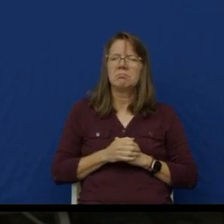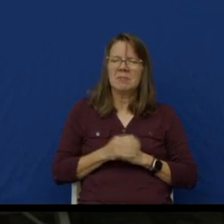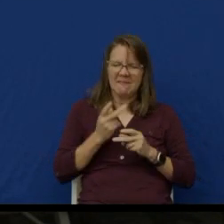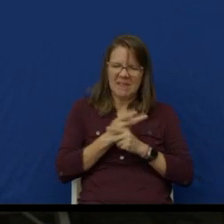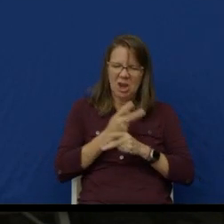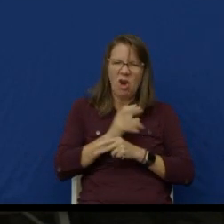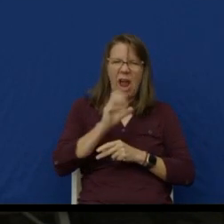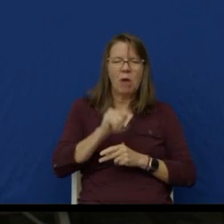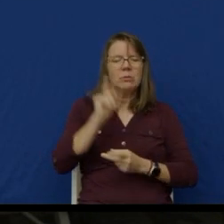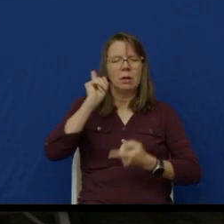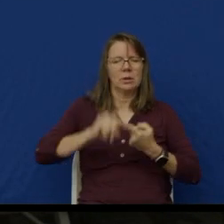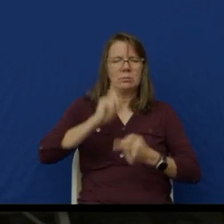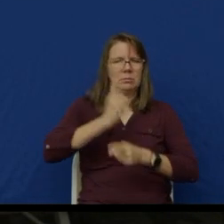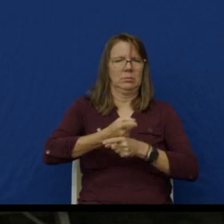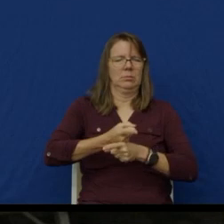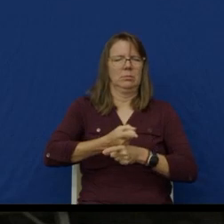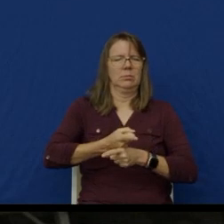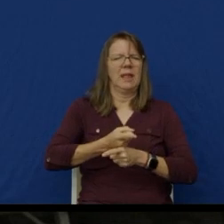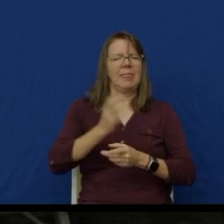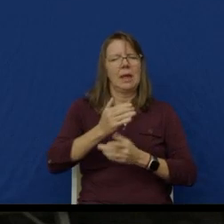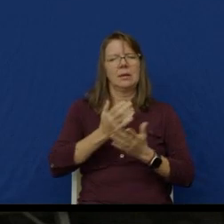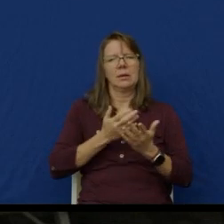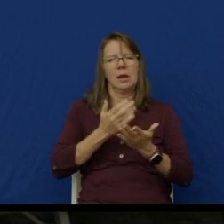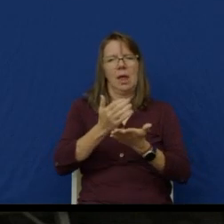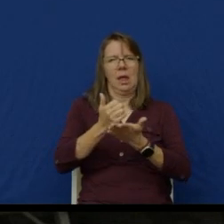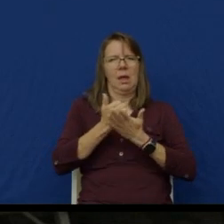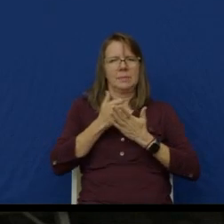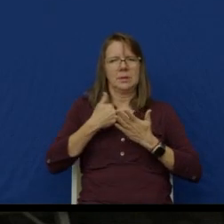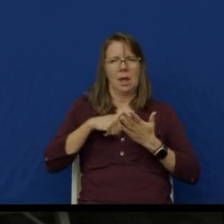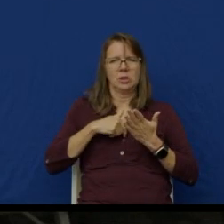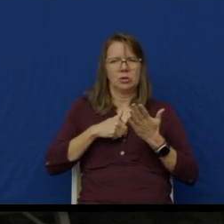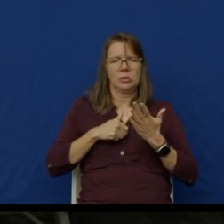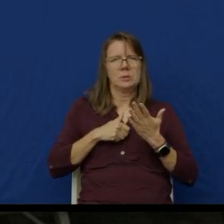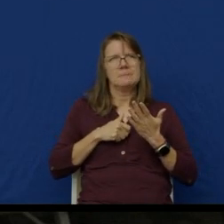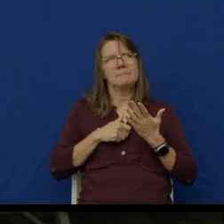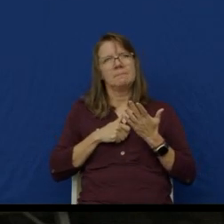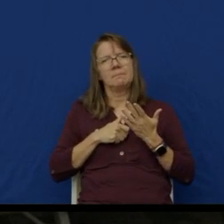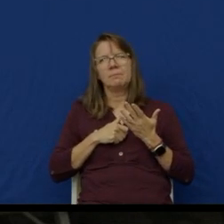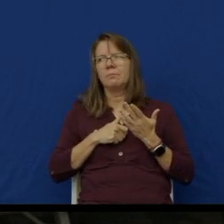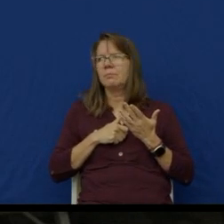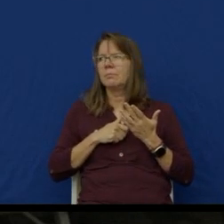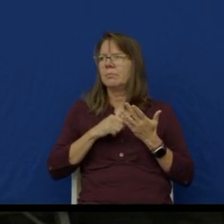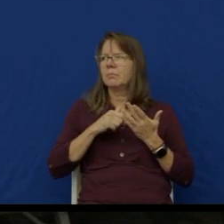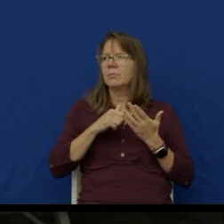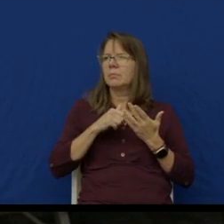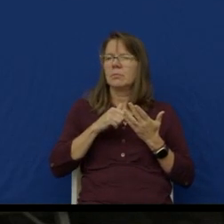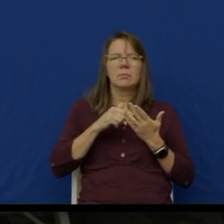serve us in very, very important ways in the not too distant future.